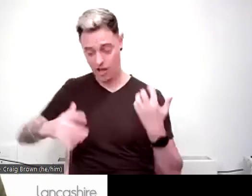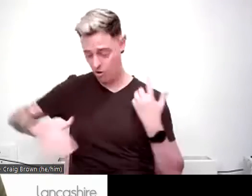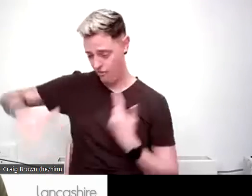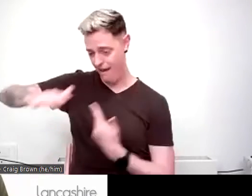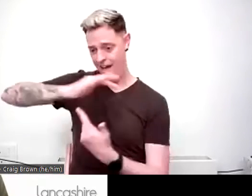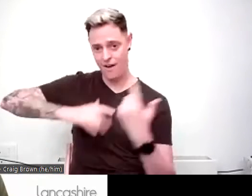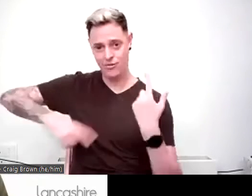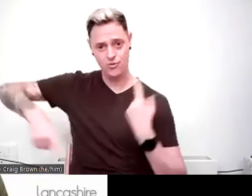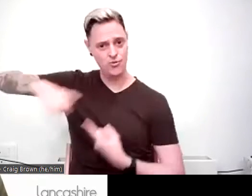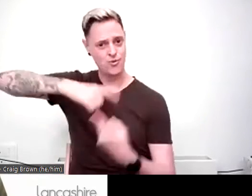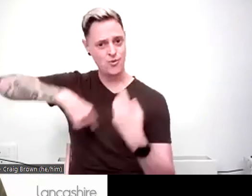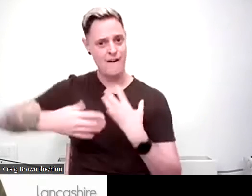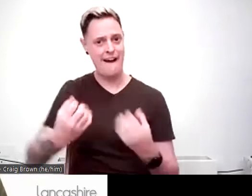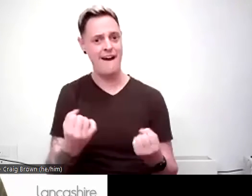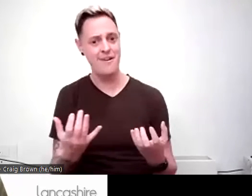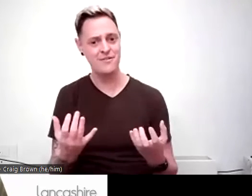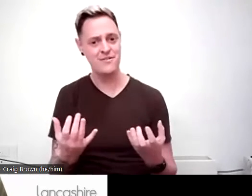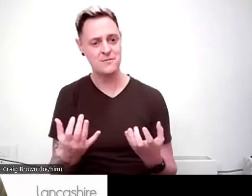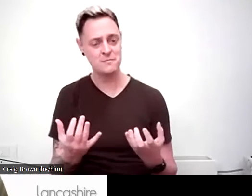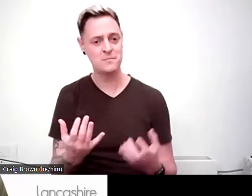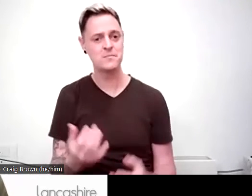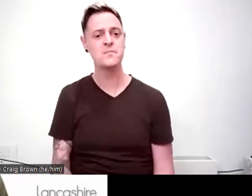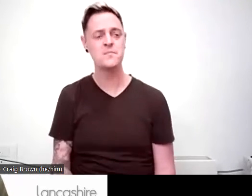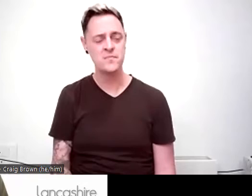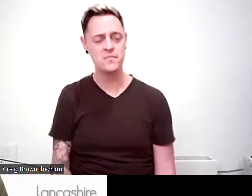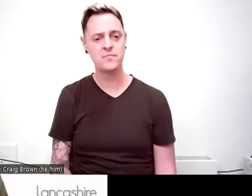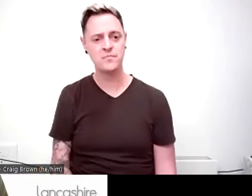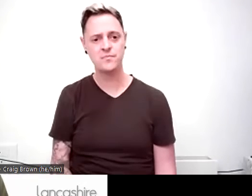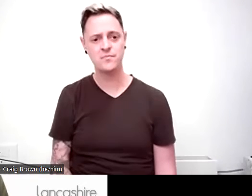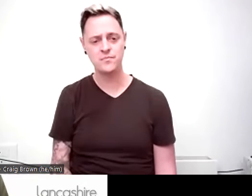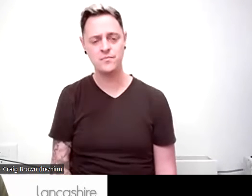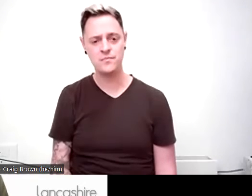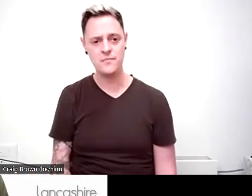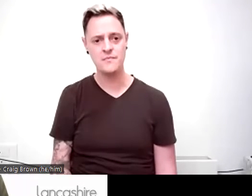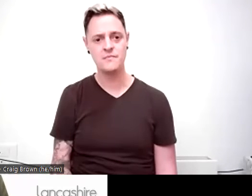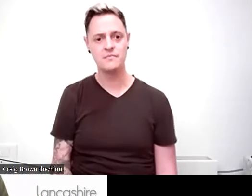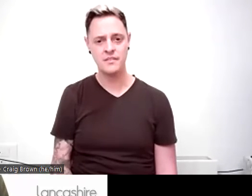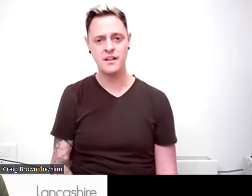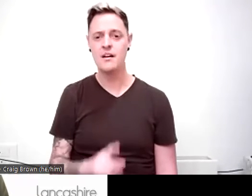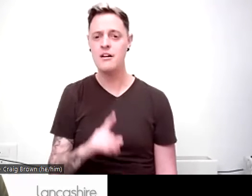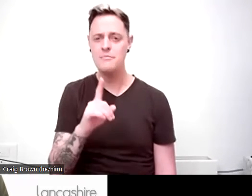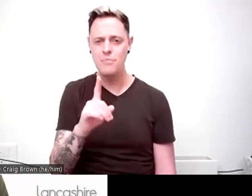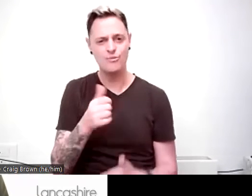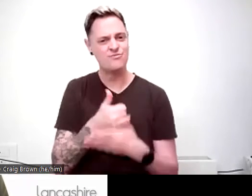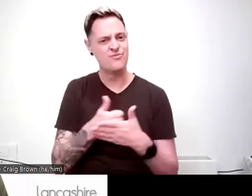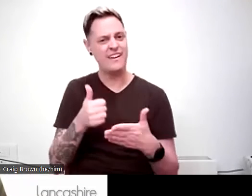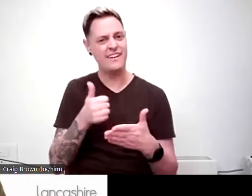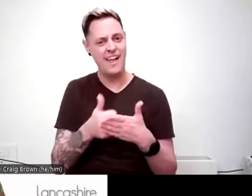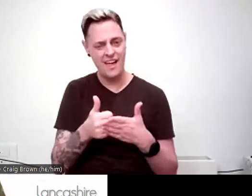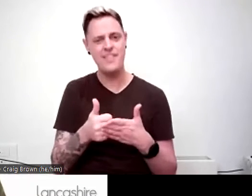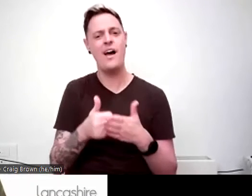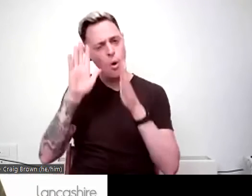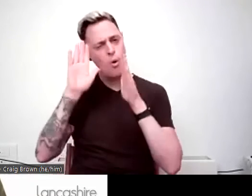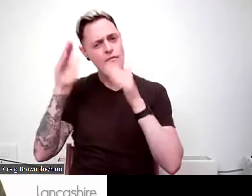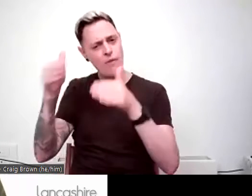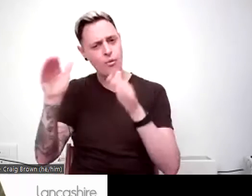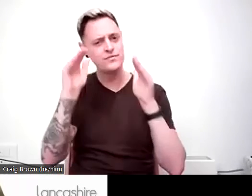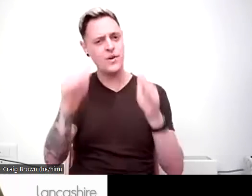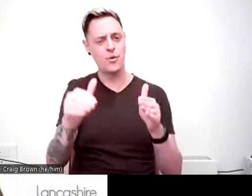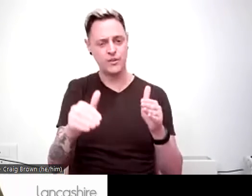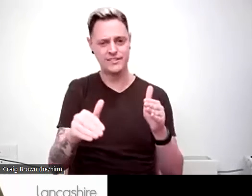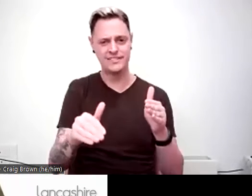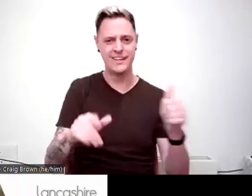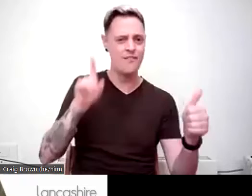like a lot of the time these ones are kind of put on the spotlight, and I think that's